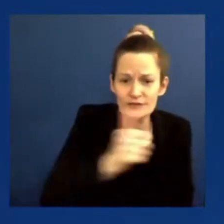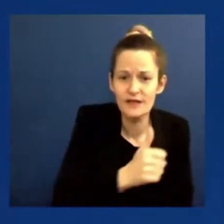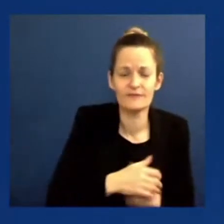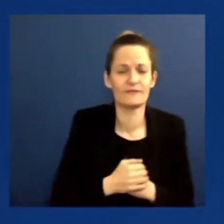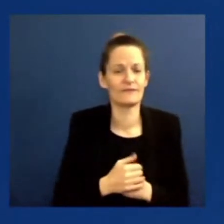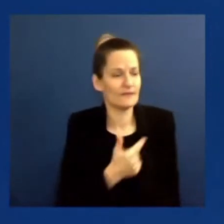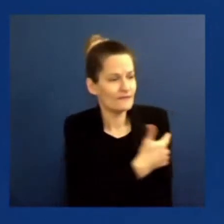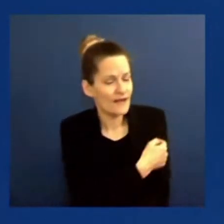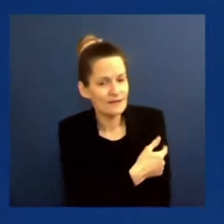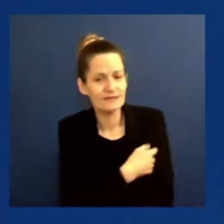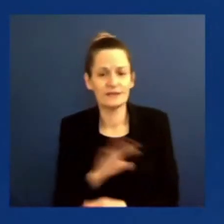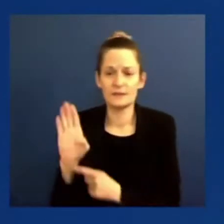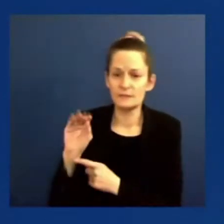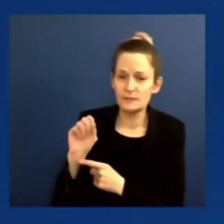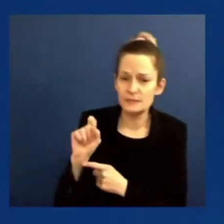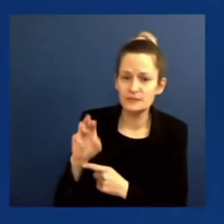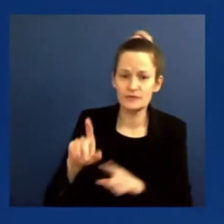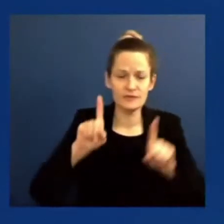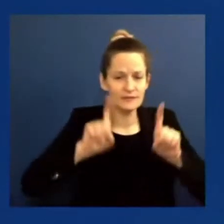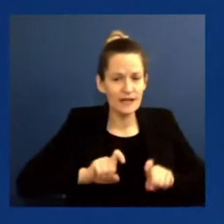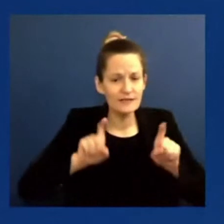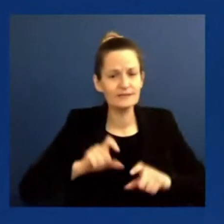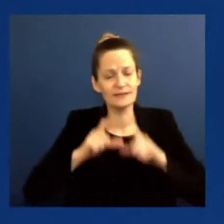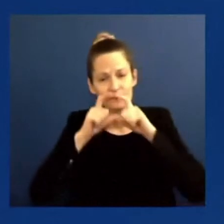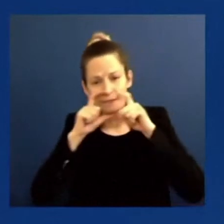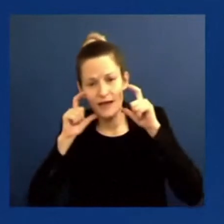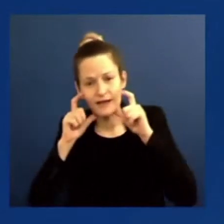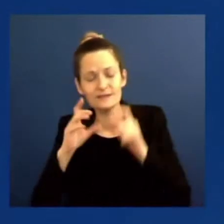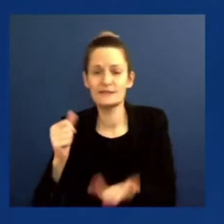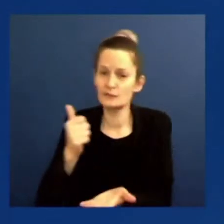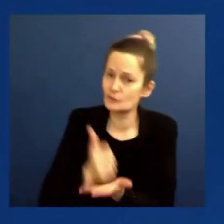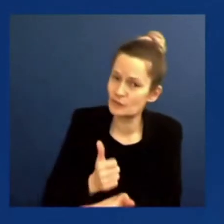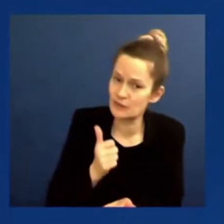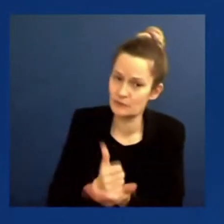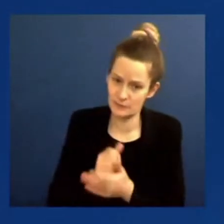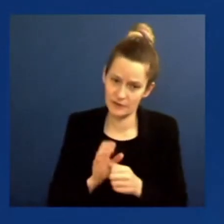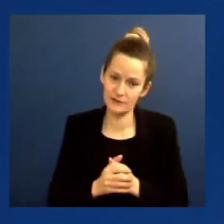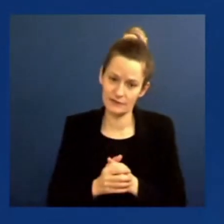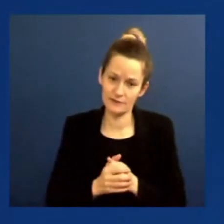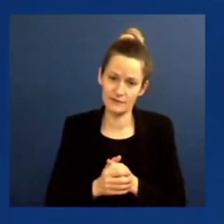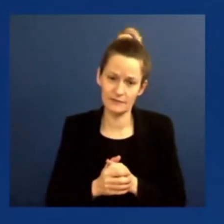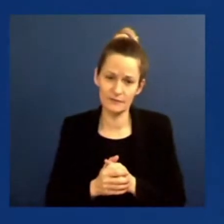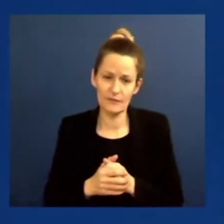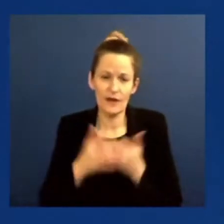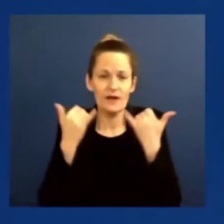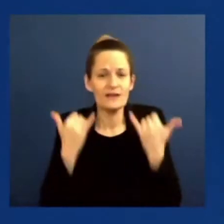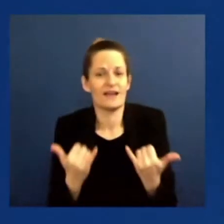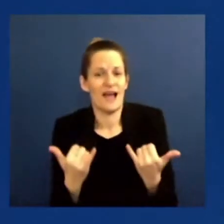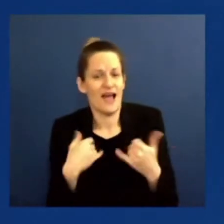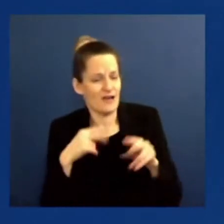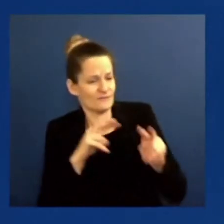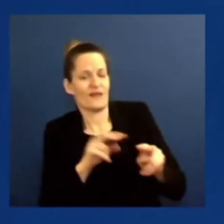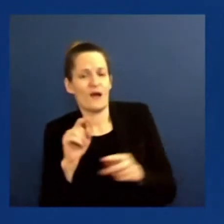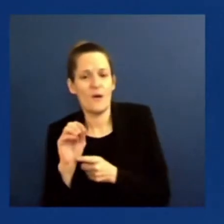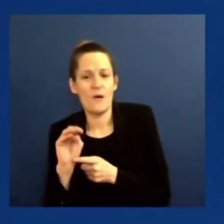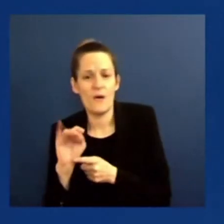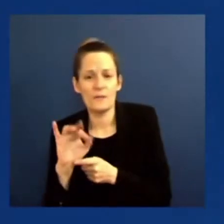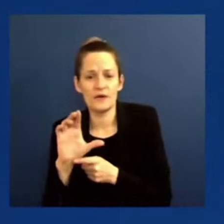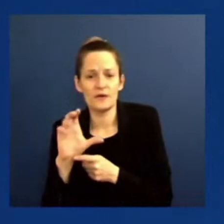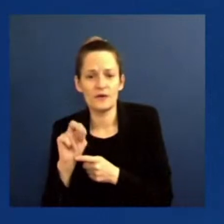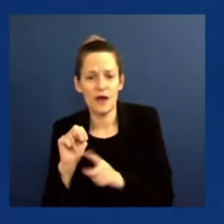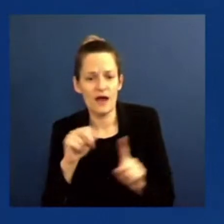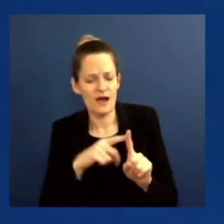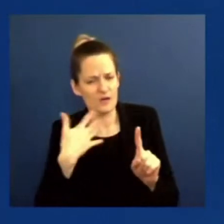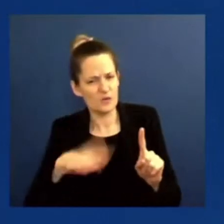and treatments. And even as we face the extremely transmissible Omicron, we see that these tools are